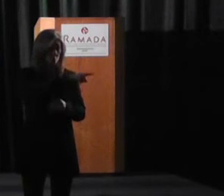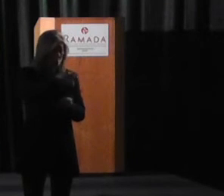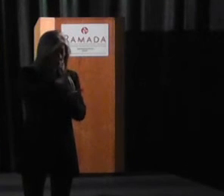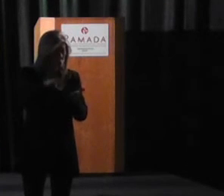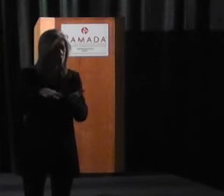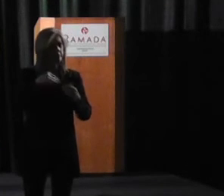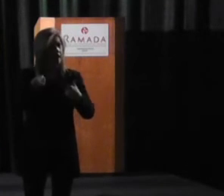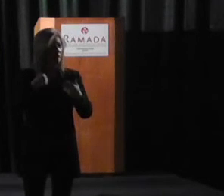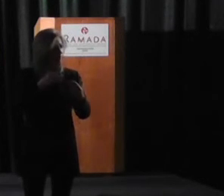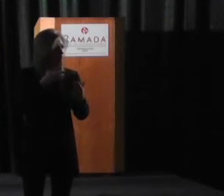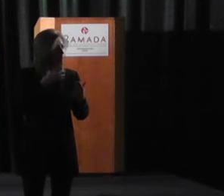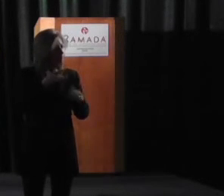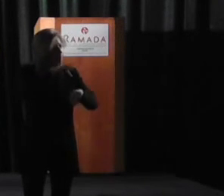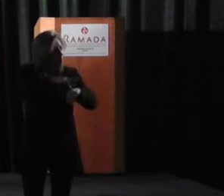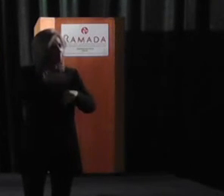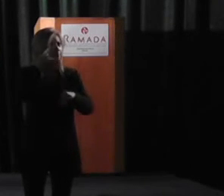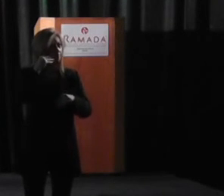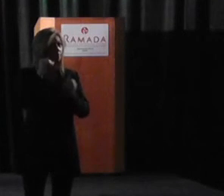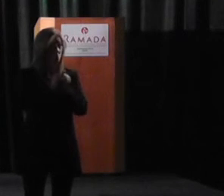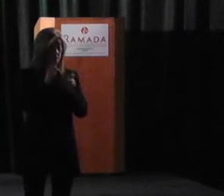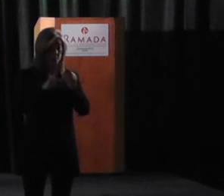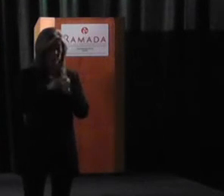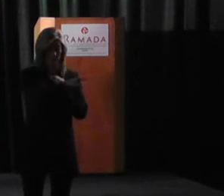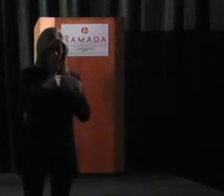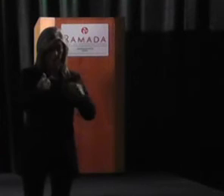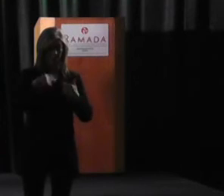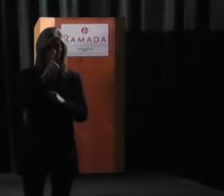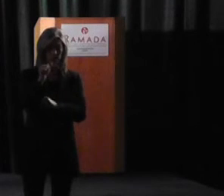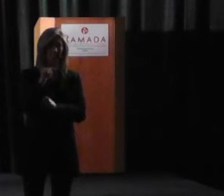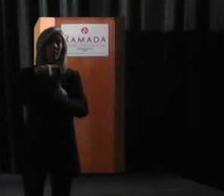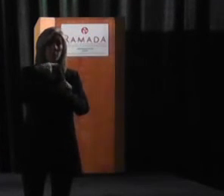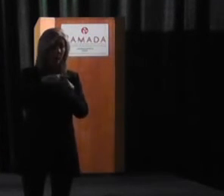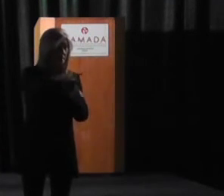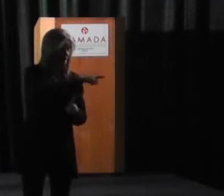with individuals experiencing disability, and participants get a personal trainer.